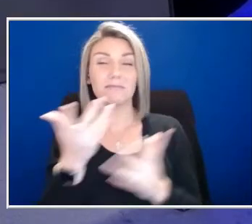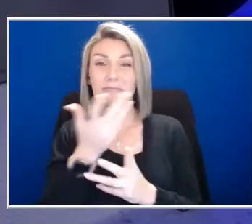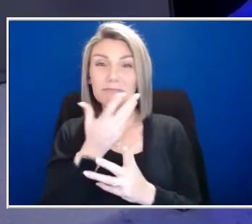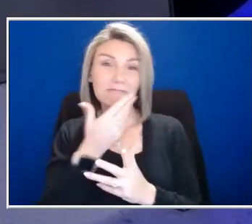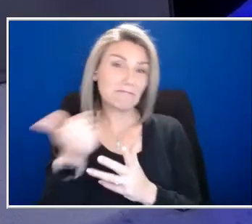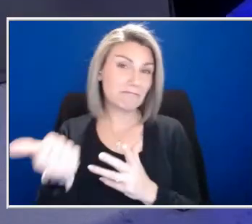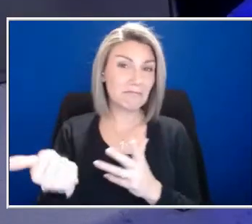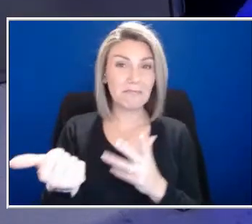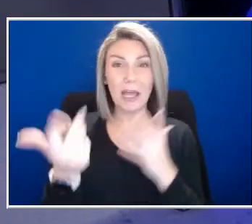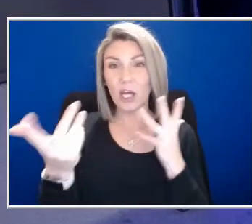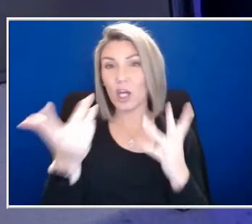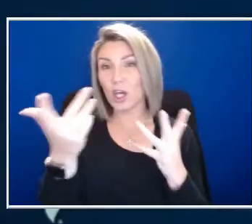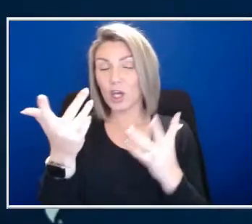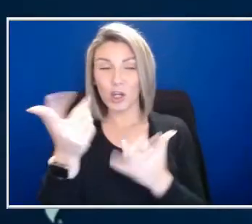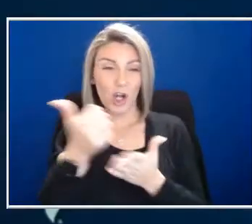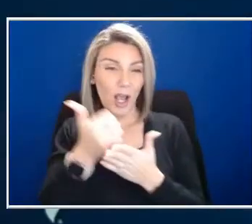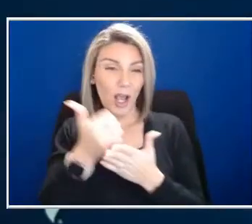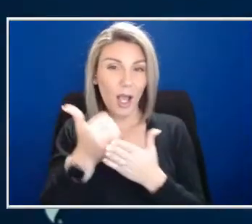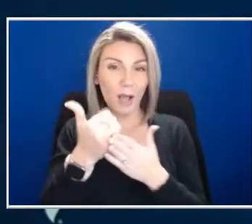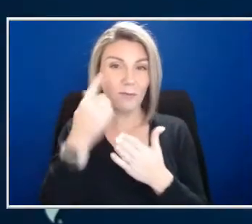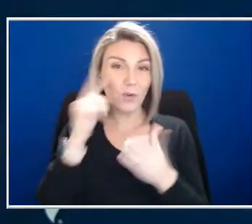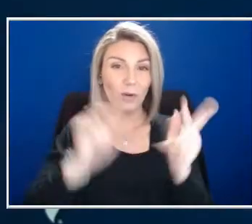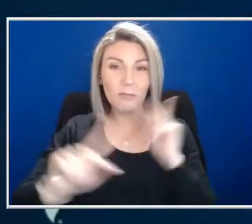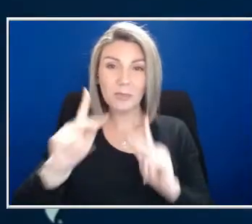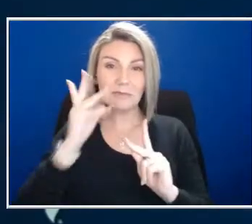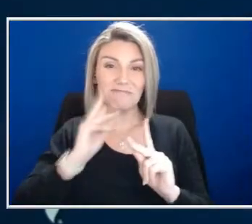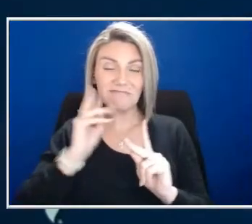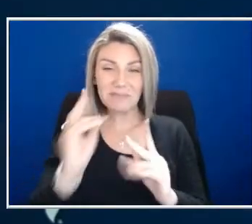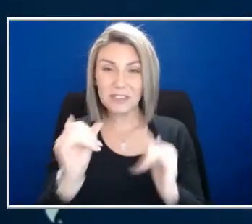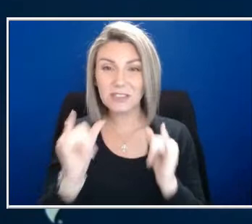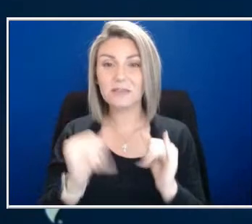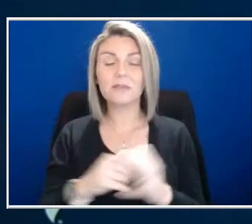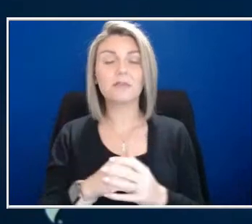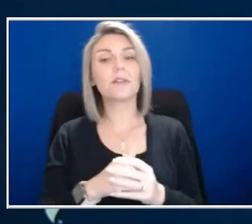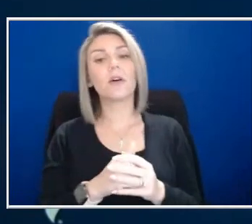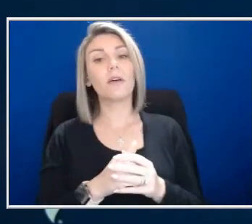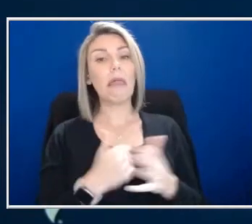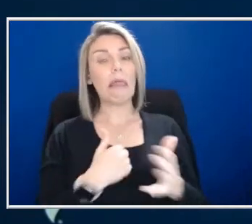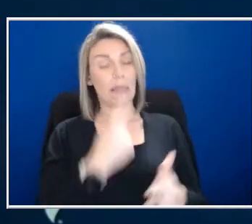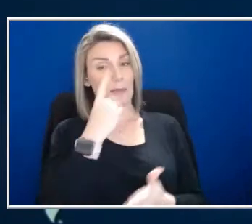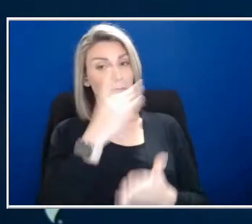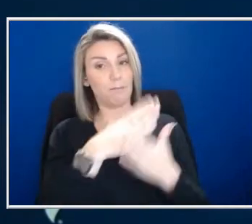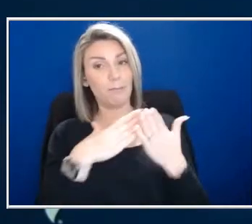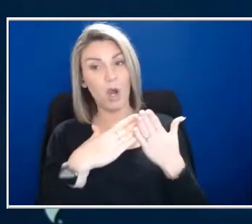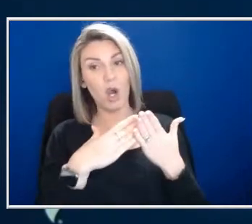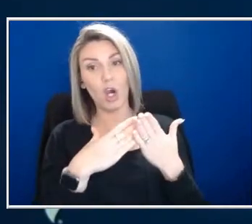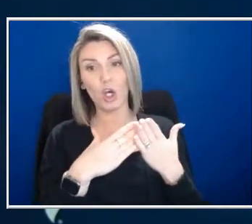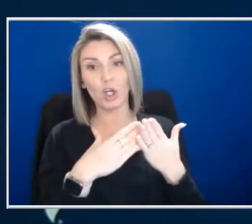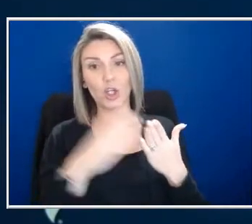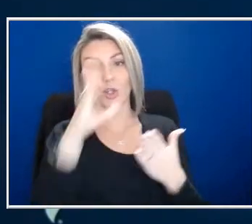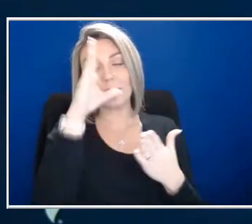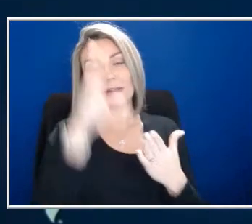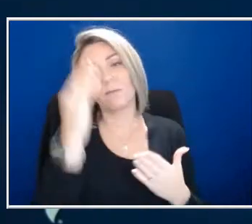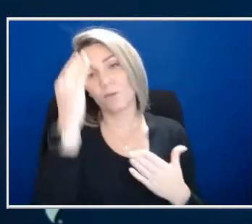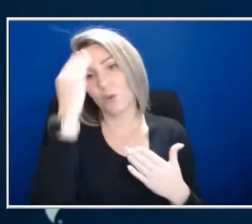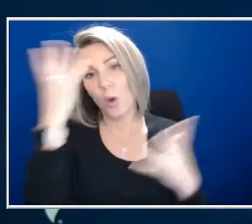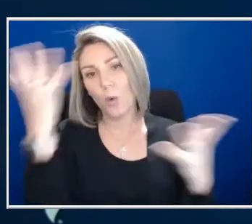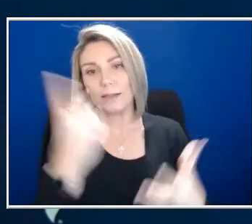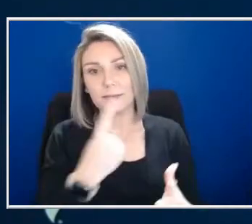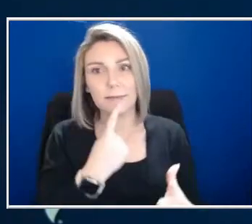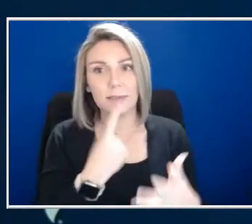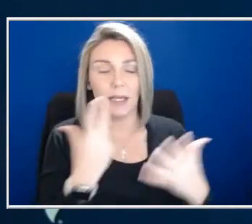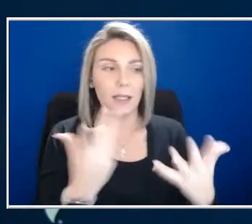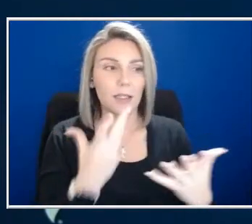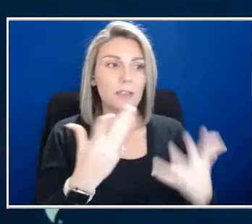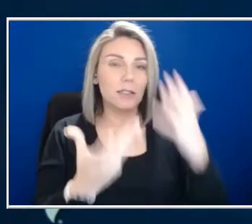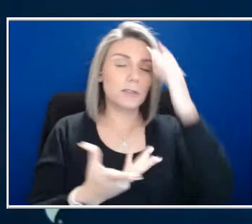for folks like yourself? Well, I think part of it is a little bit, you kind of never know what to say,